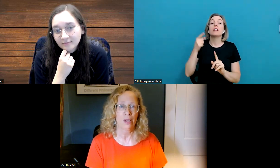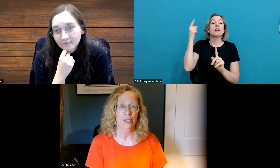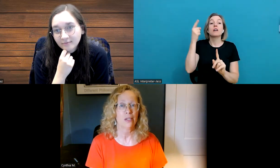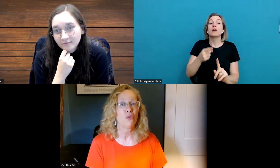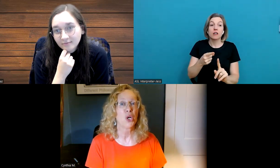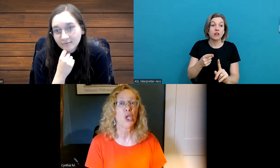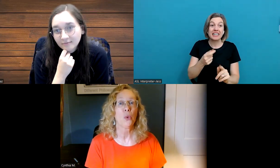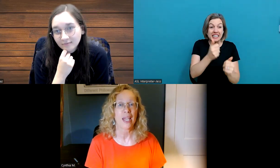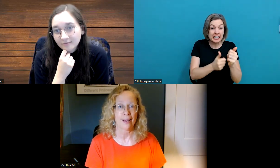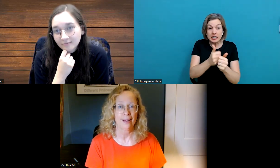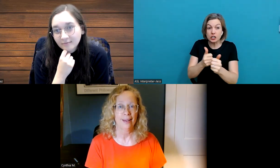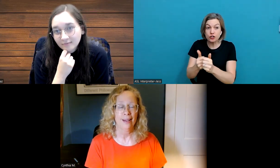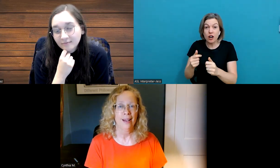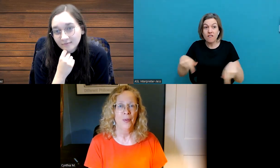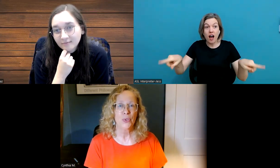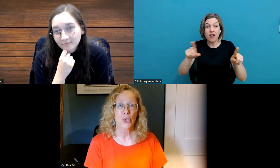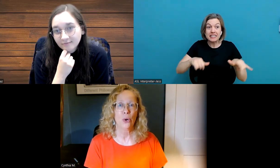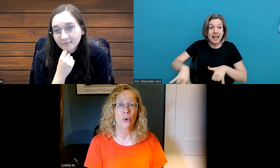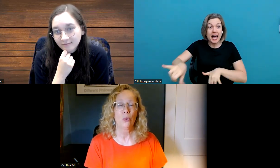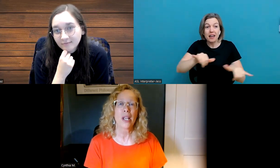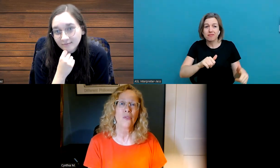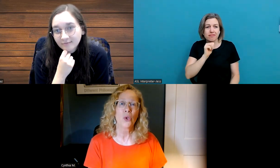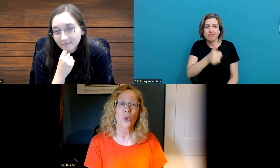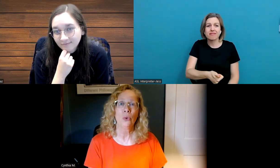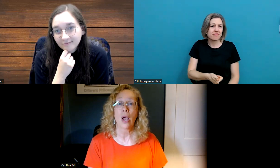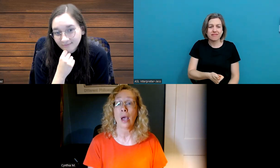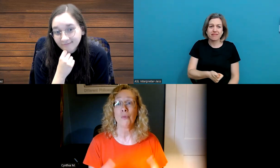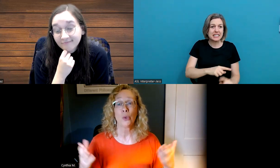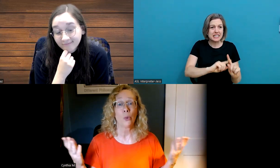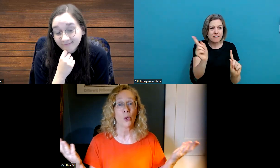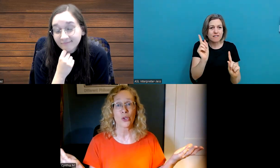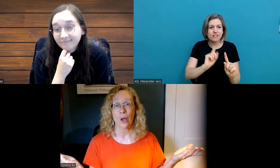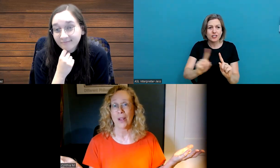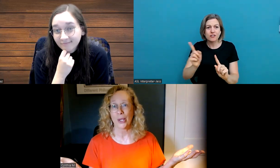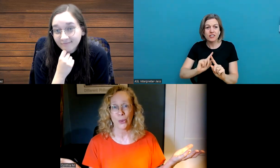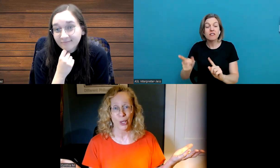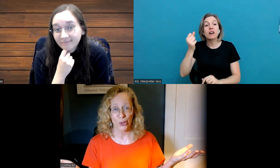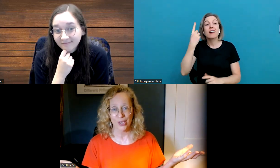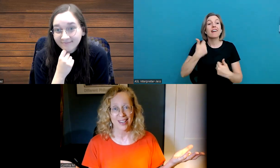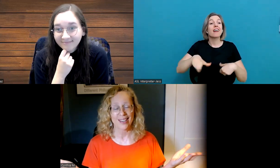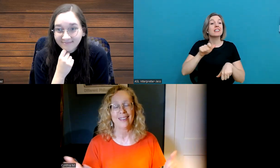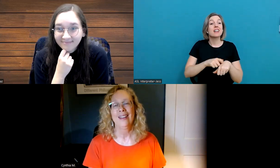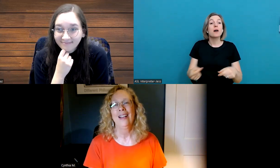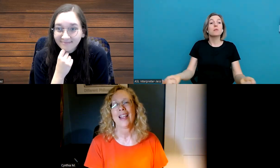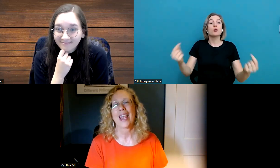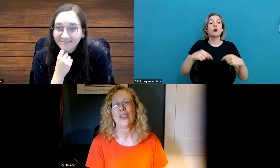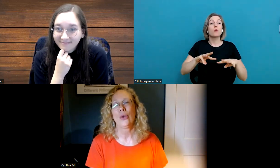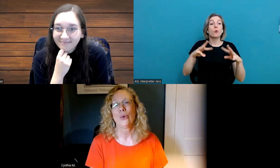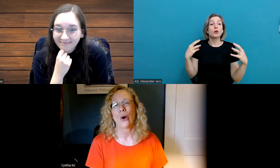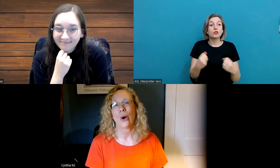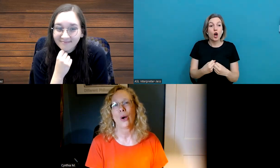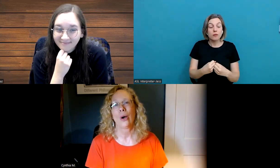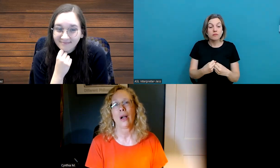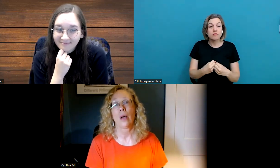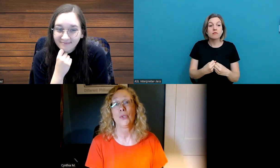one of us is very unique. So whenever you come to a workshop like you are here tonight, and